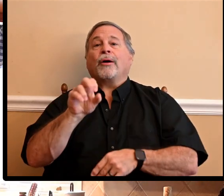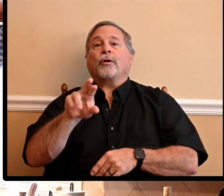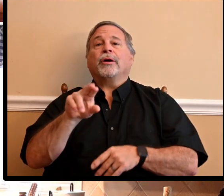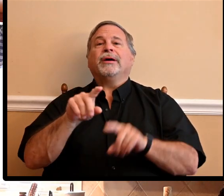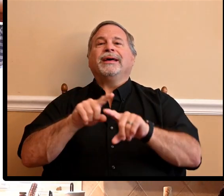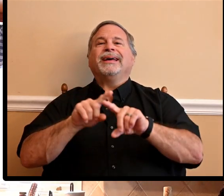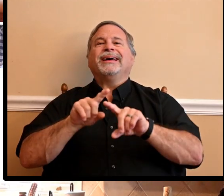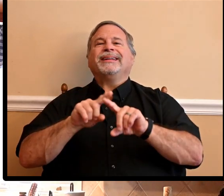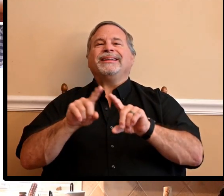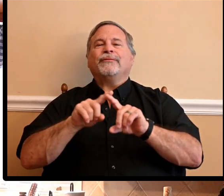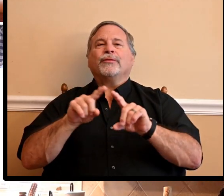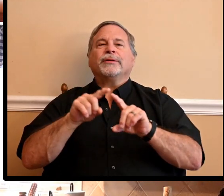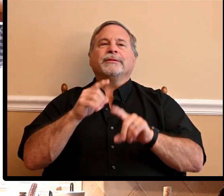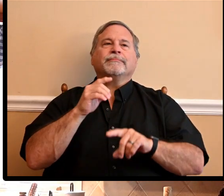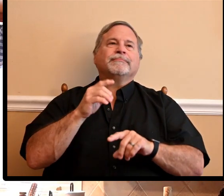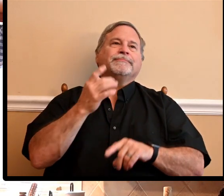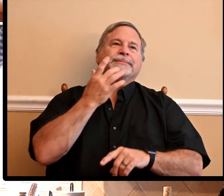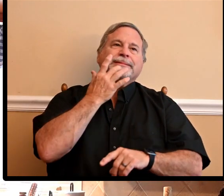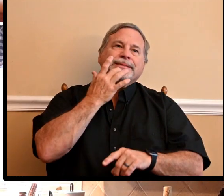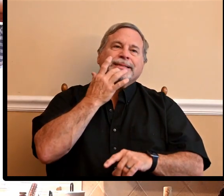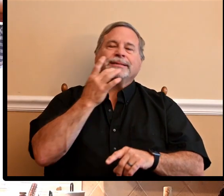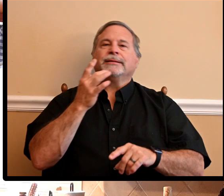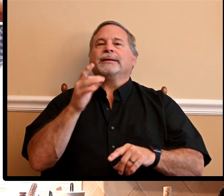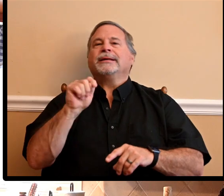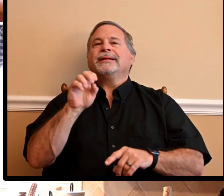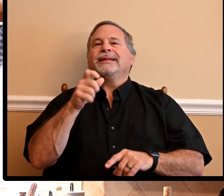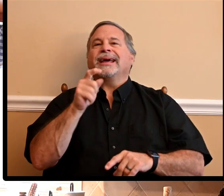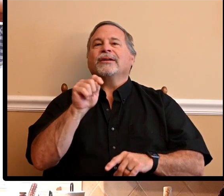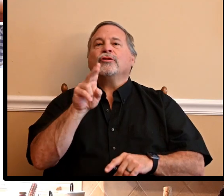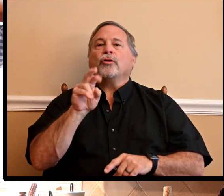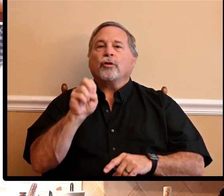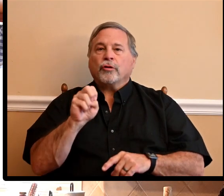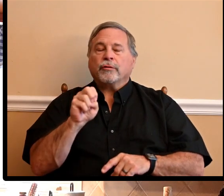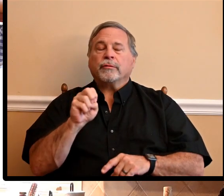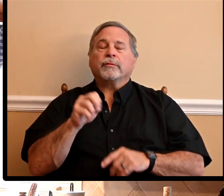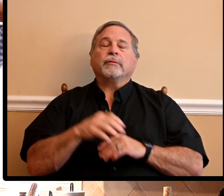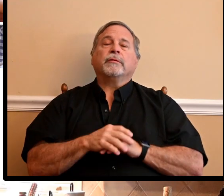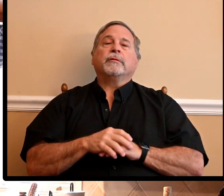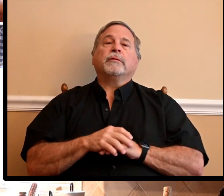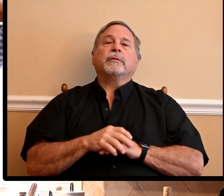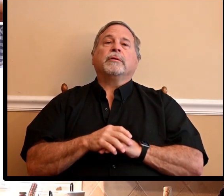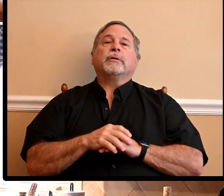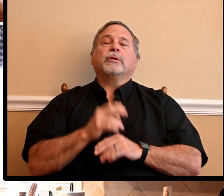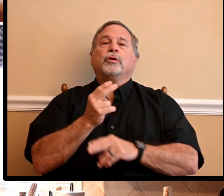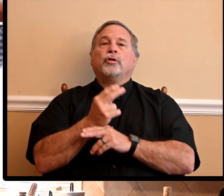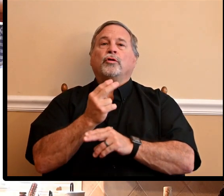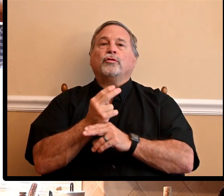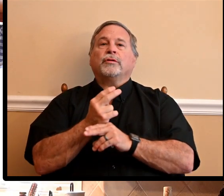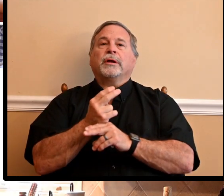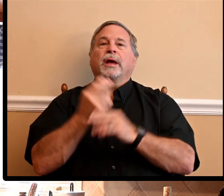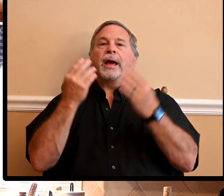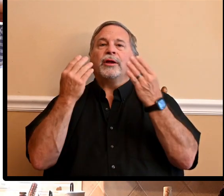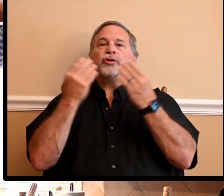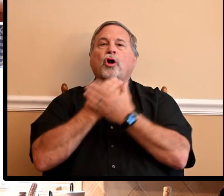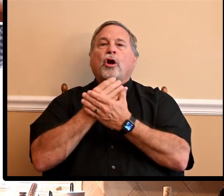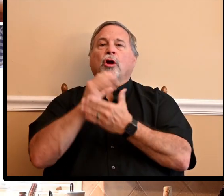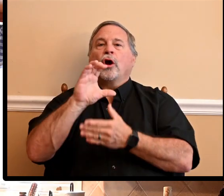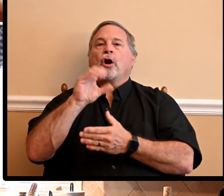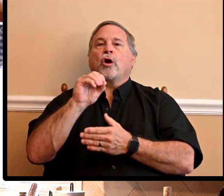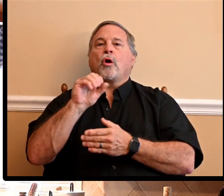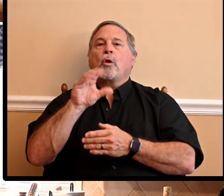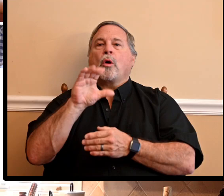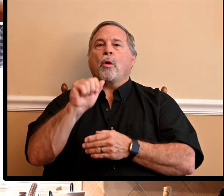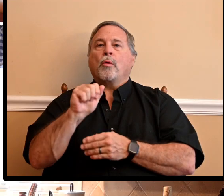in the flour, gives it a different texture, makes it taste better if you actually use a cake flour for cakes. We're going to be using